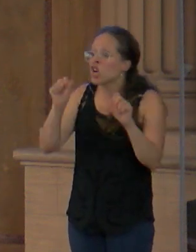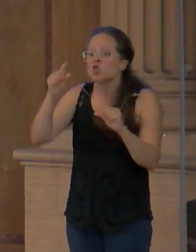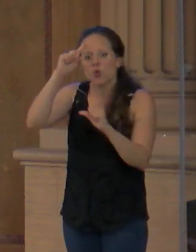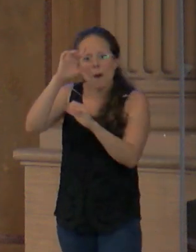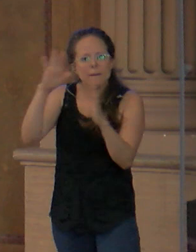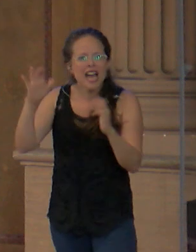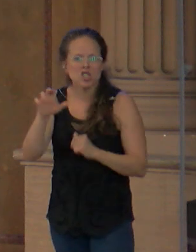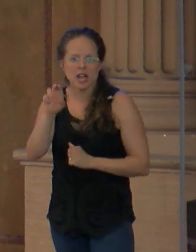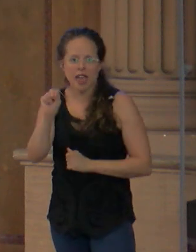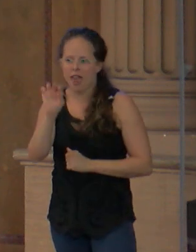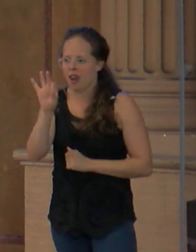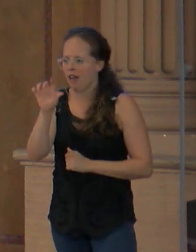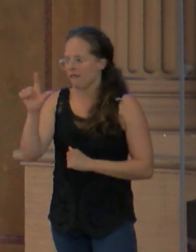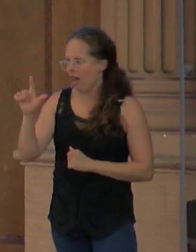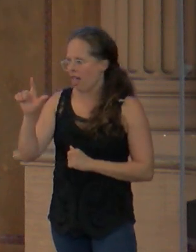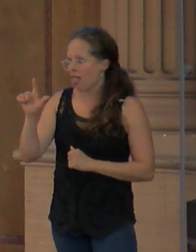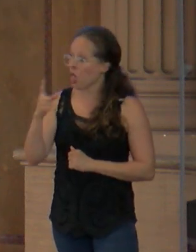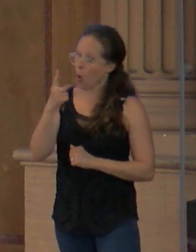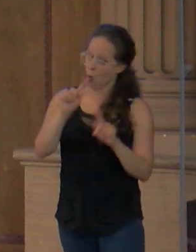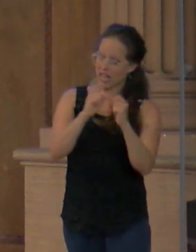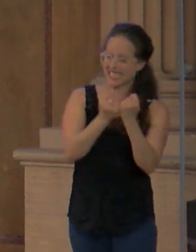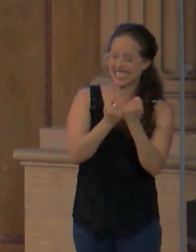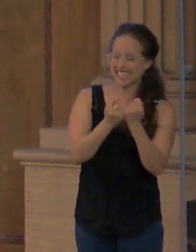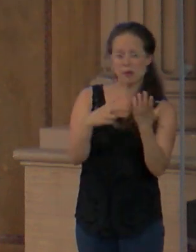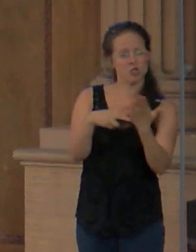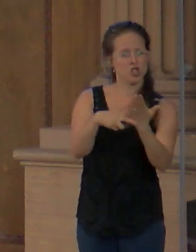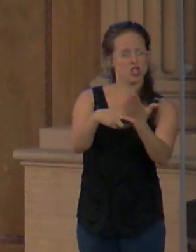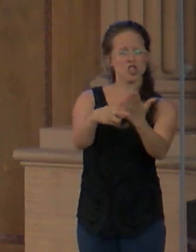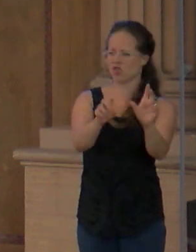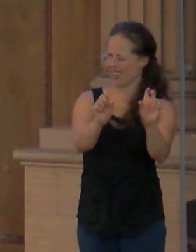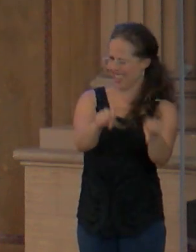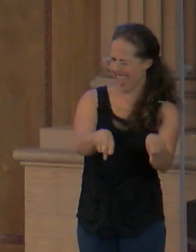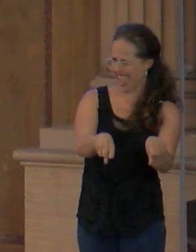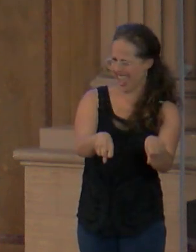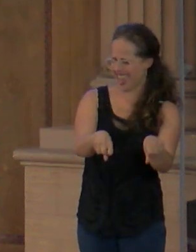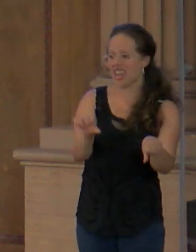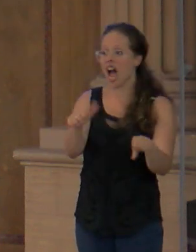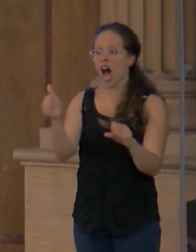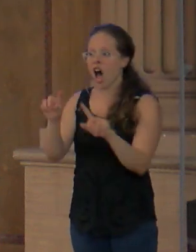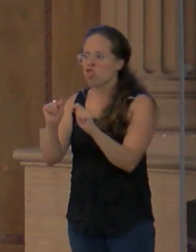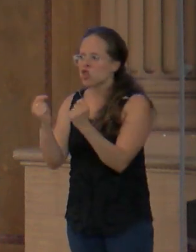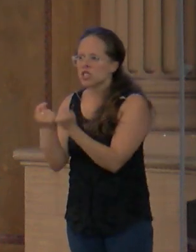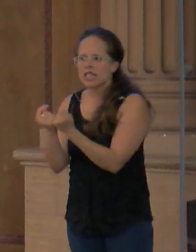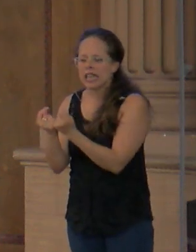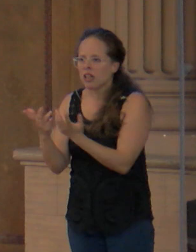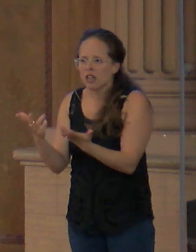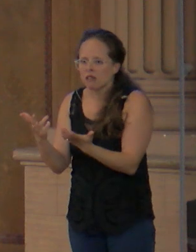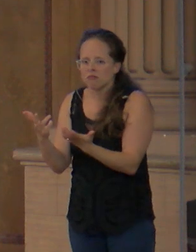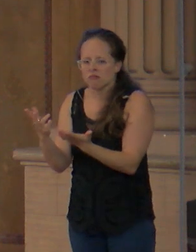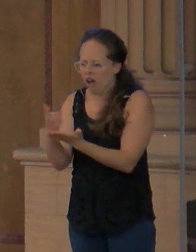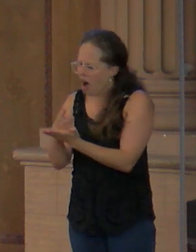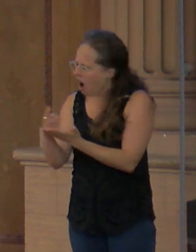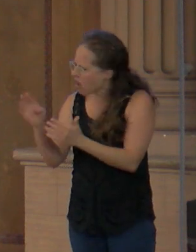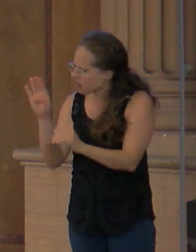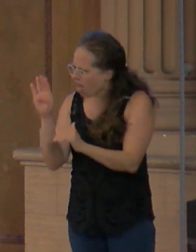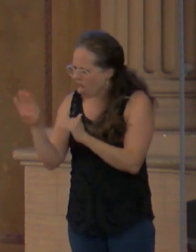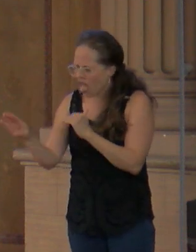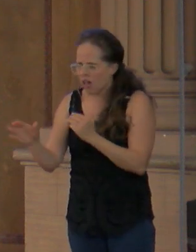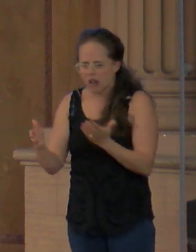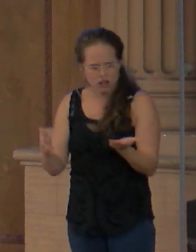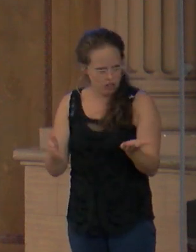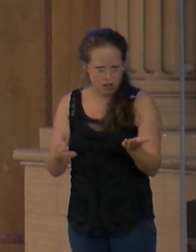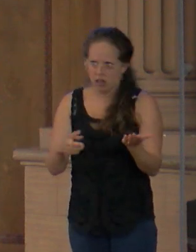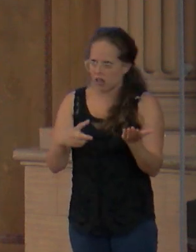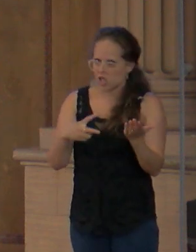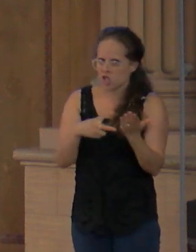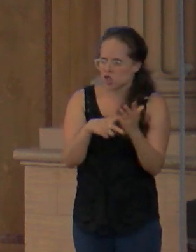team was allowed to cheat and then the other team, they would throw a flag at just the slightest little infraction? Well, that team that's allowed to